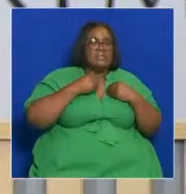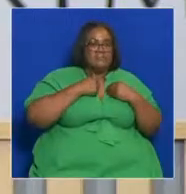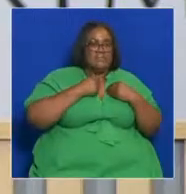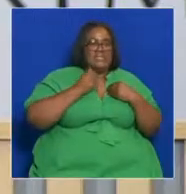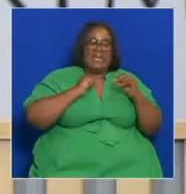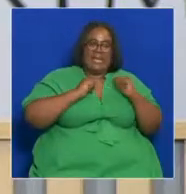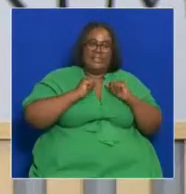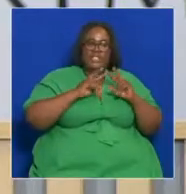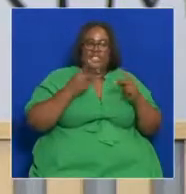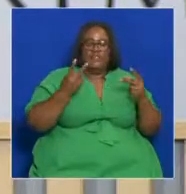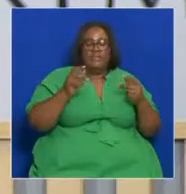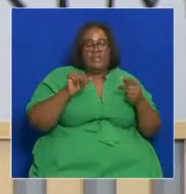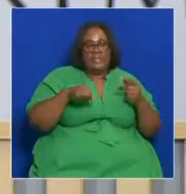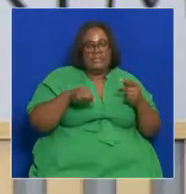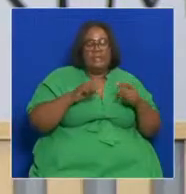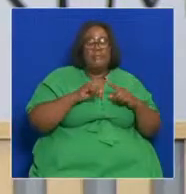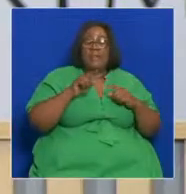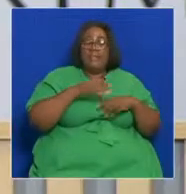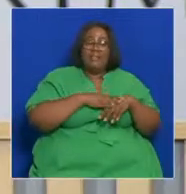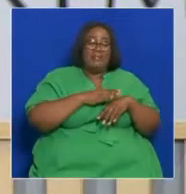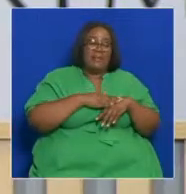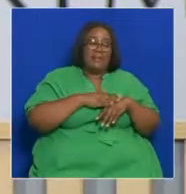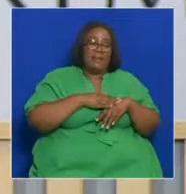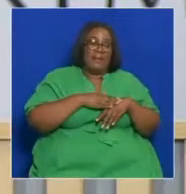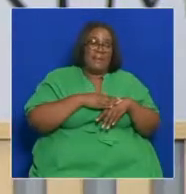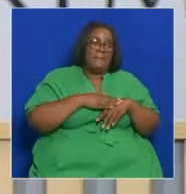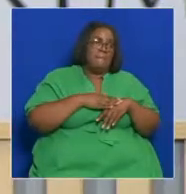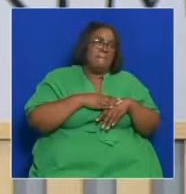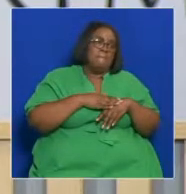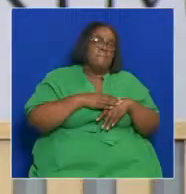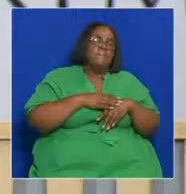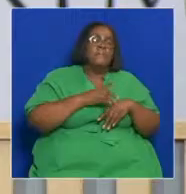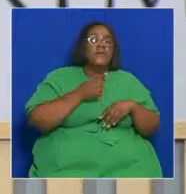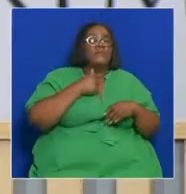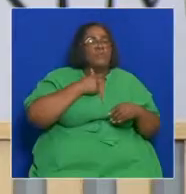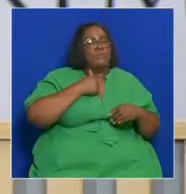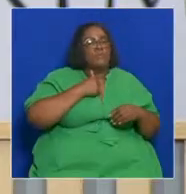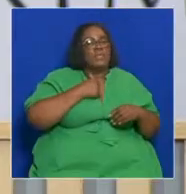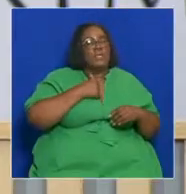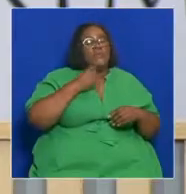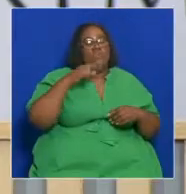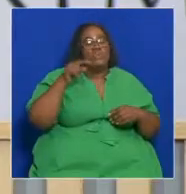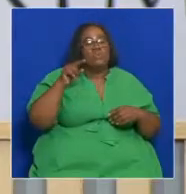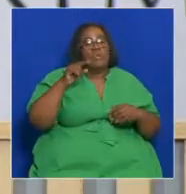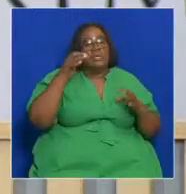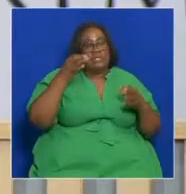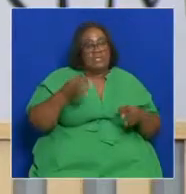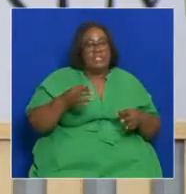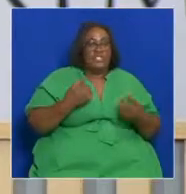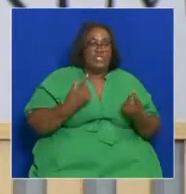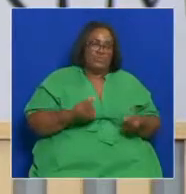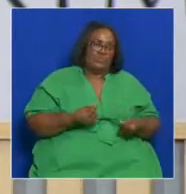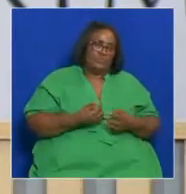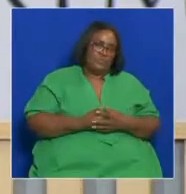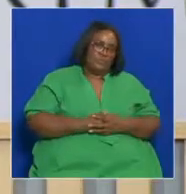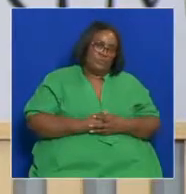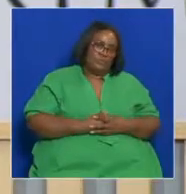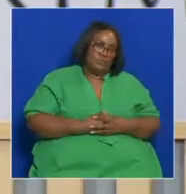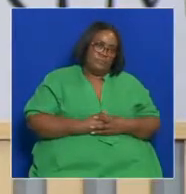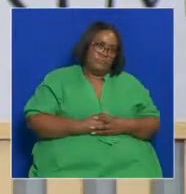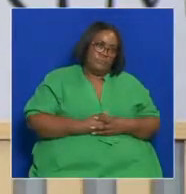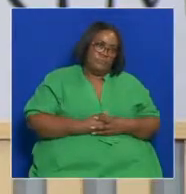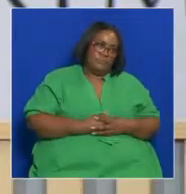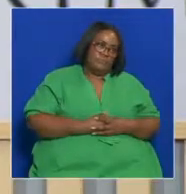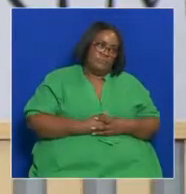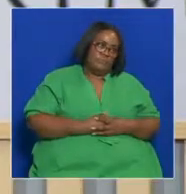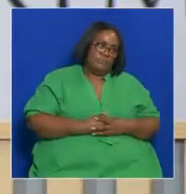But at the time, for me, it was the right decision to take, given the considerations